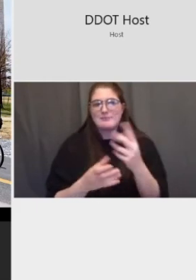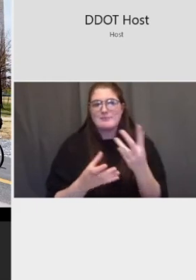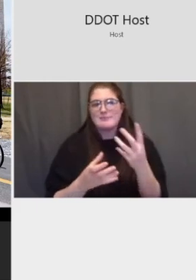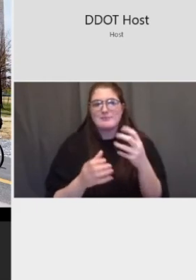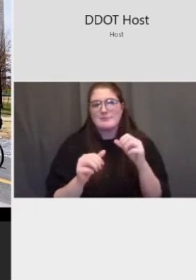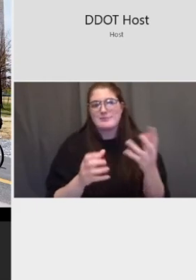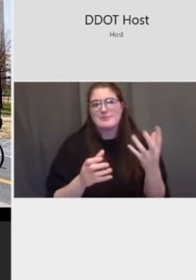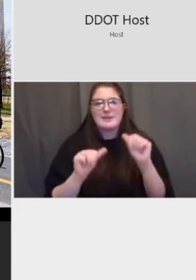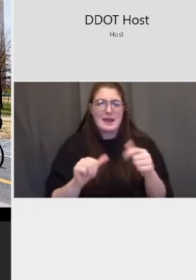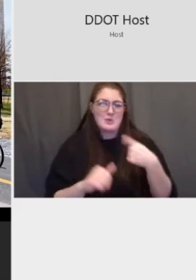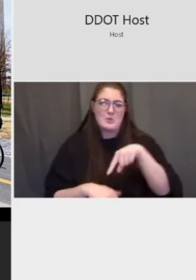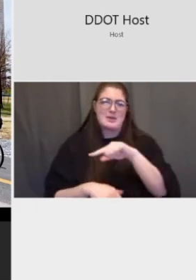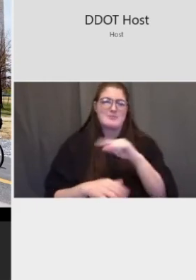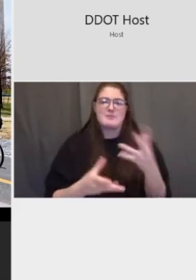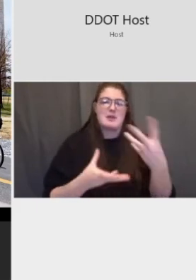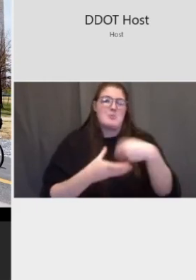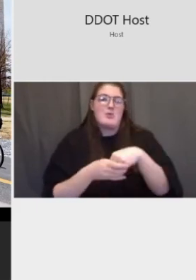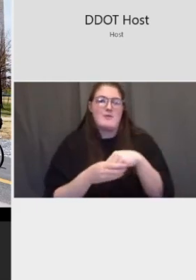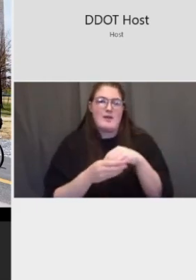planning?